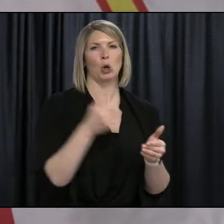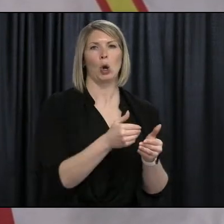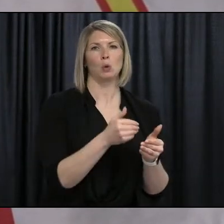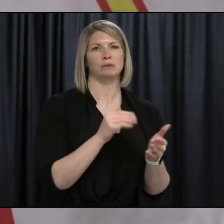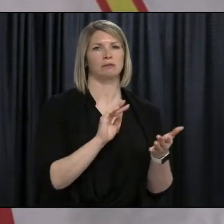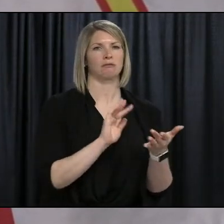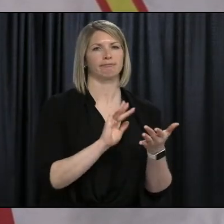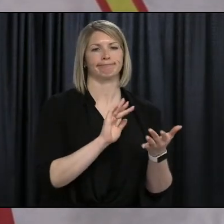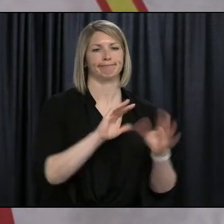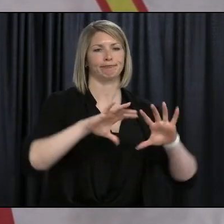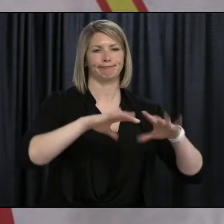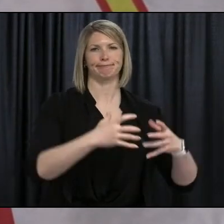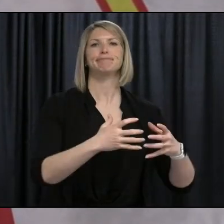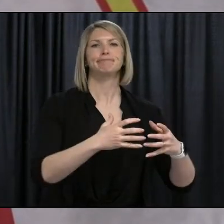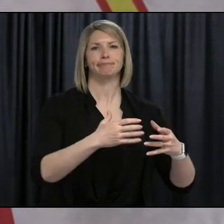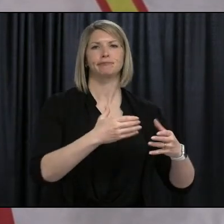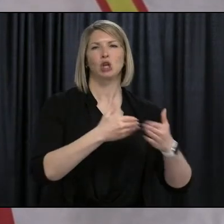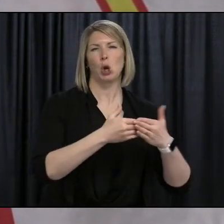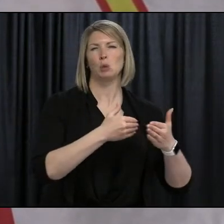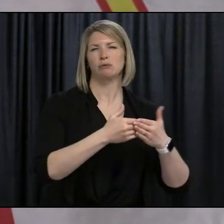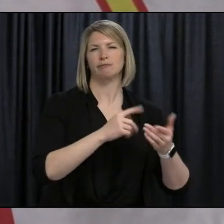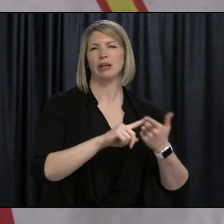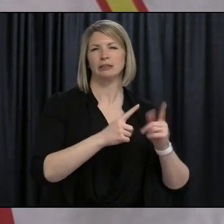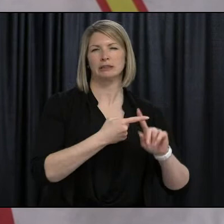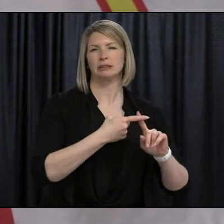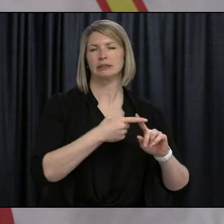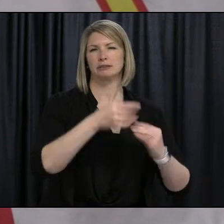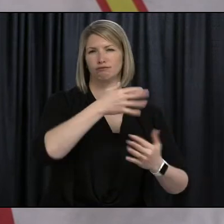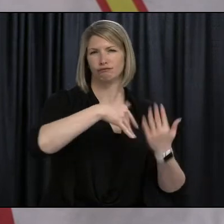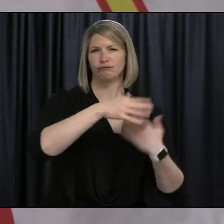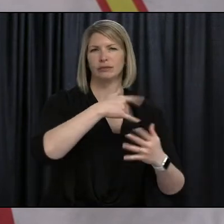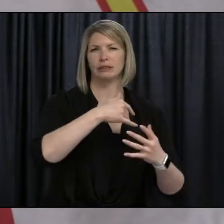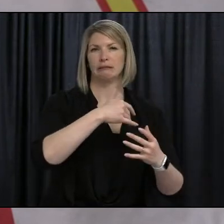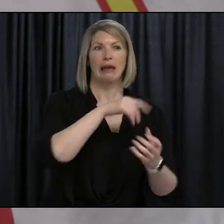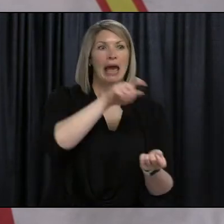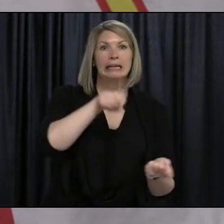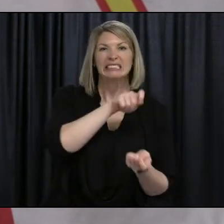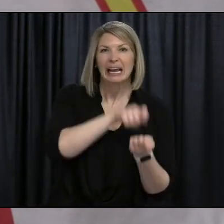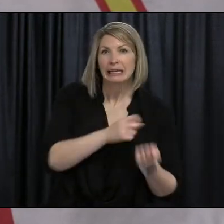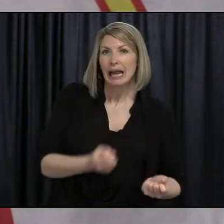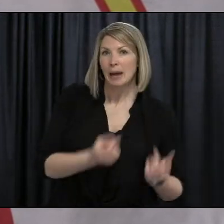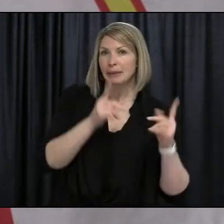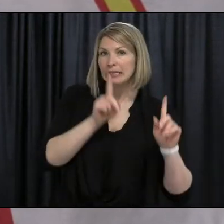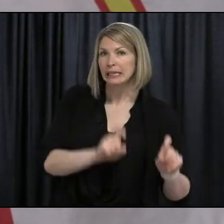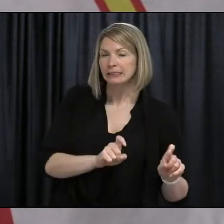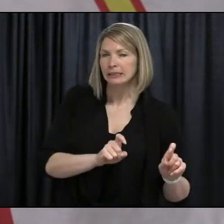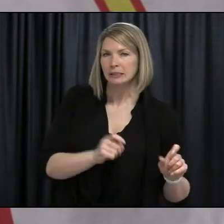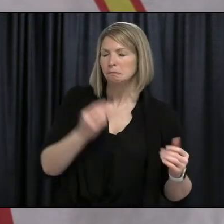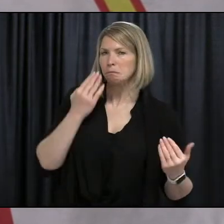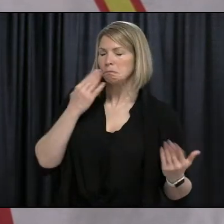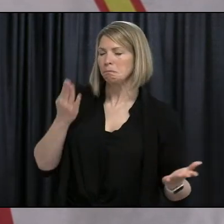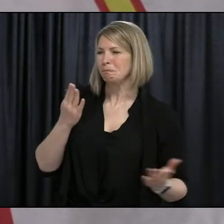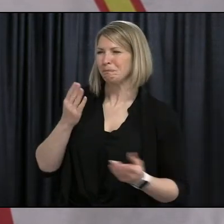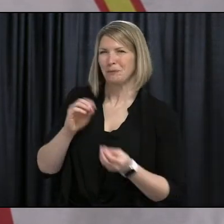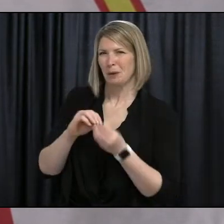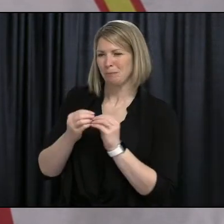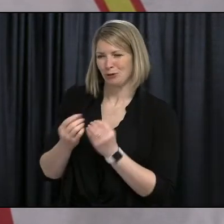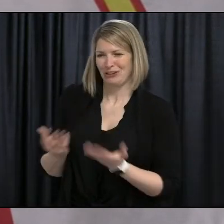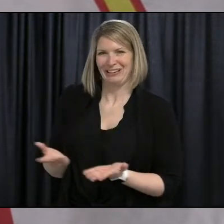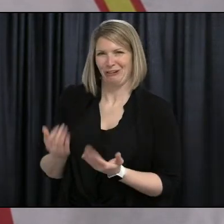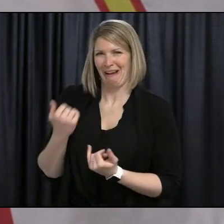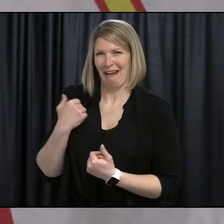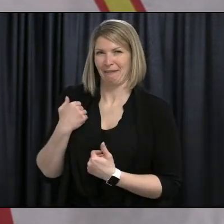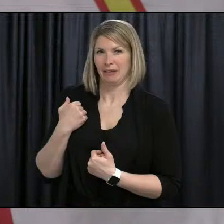school. And the exact number I don't have with me. But to date,